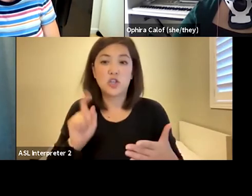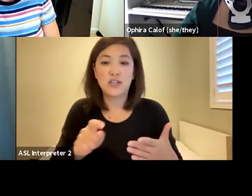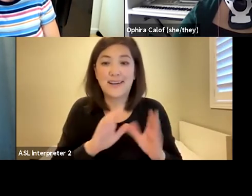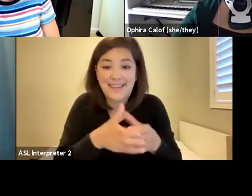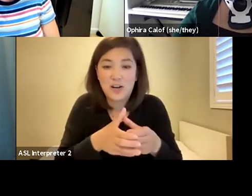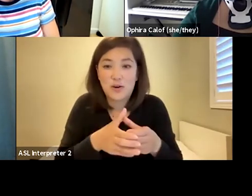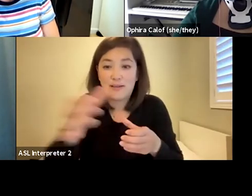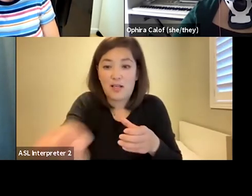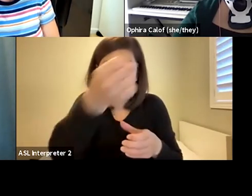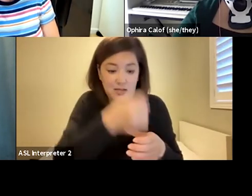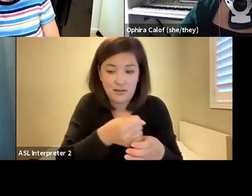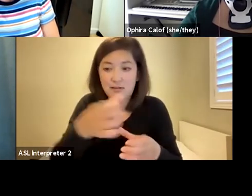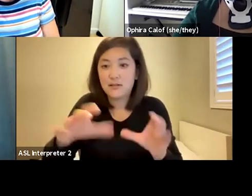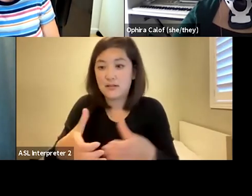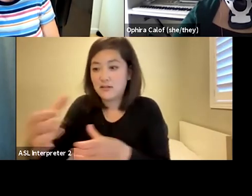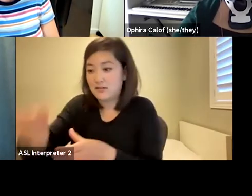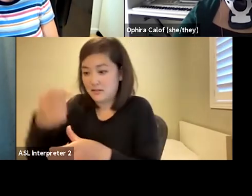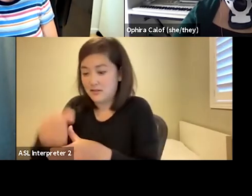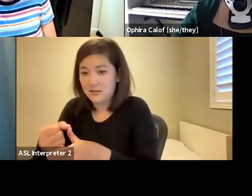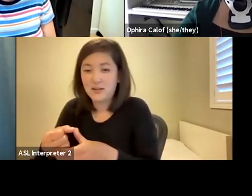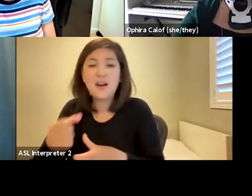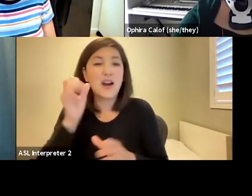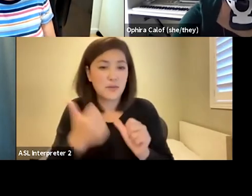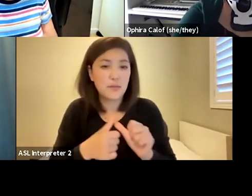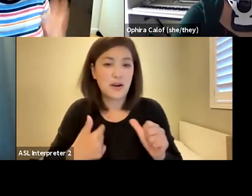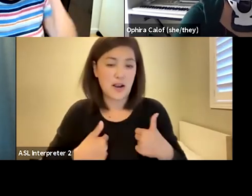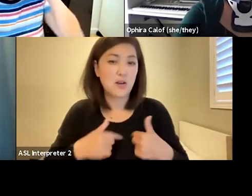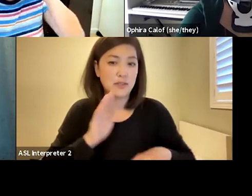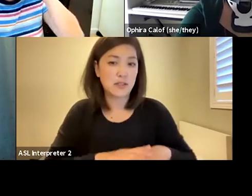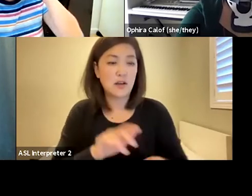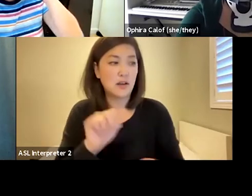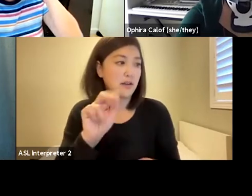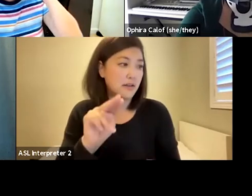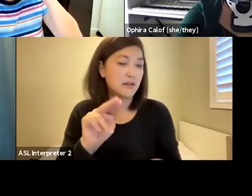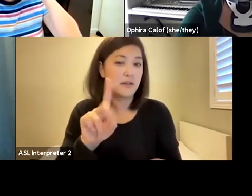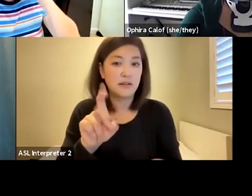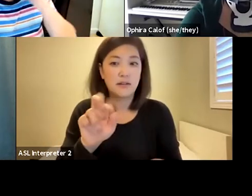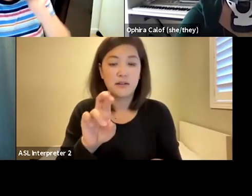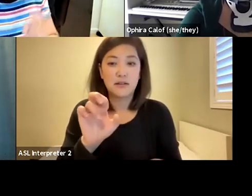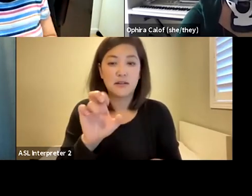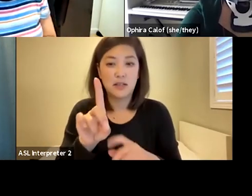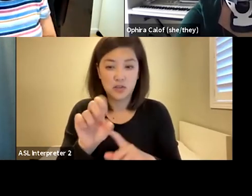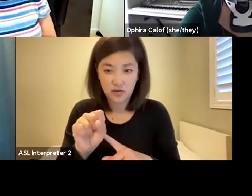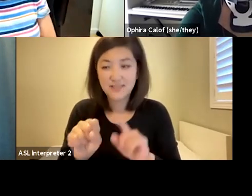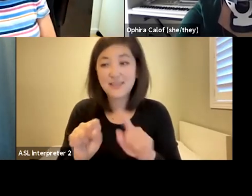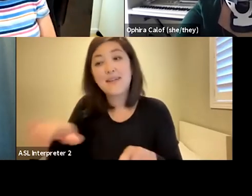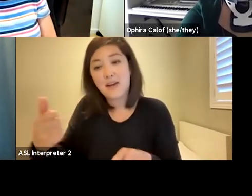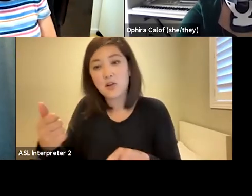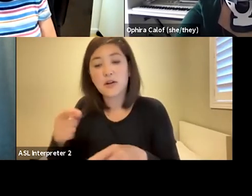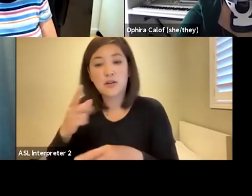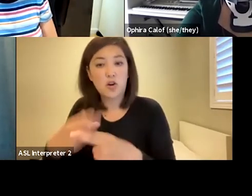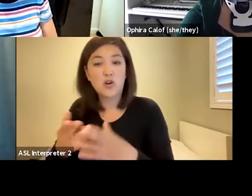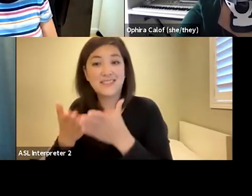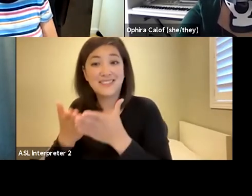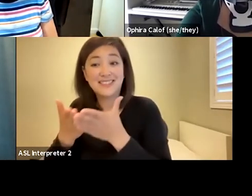I acted on a show called Androids, as Desiree mentioned, and the production company for that show was Sinking Ship Entertainment. And